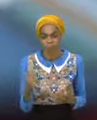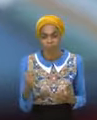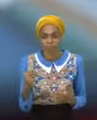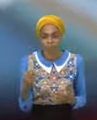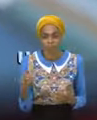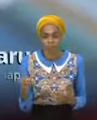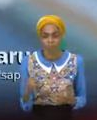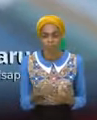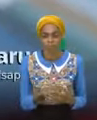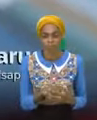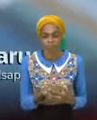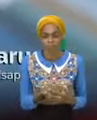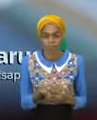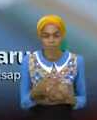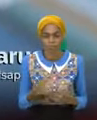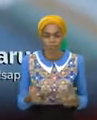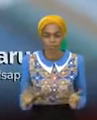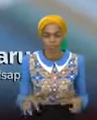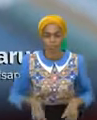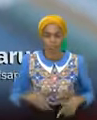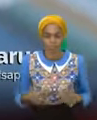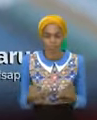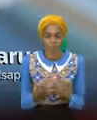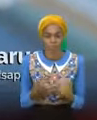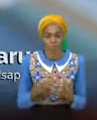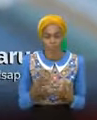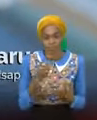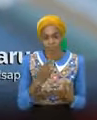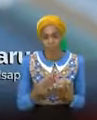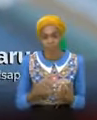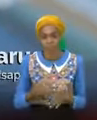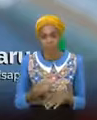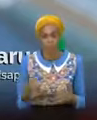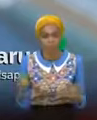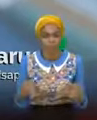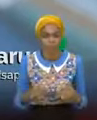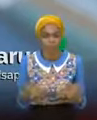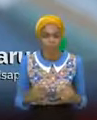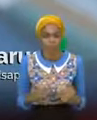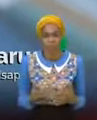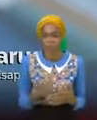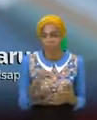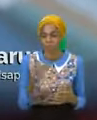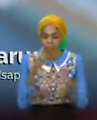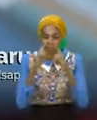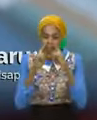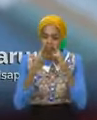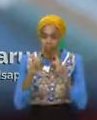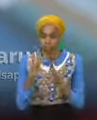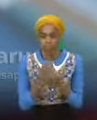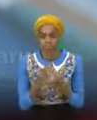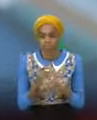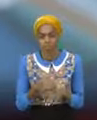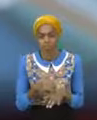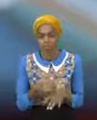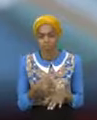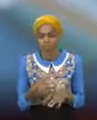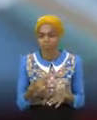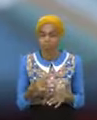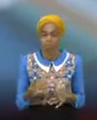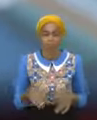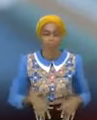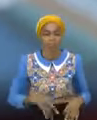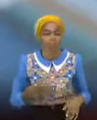it for some time. The pains, I had to cry, and sometimes it feels like I'm going to pass out. But I just